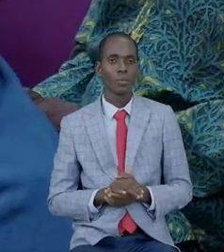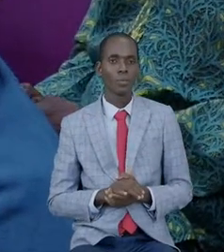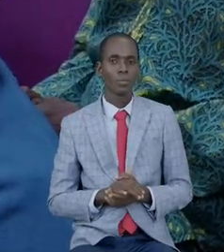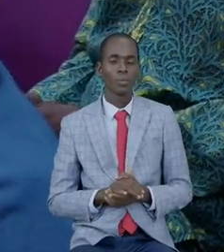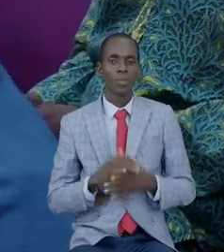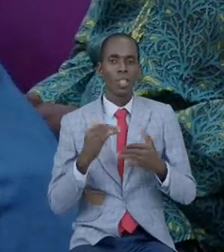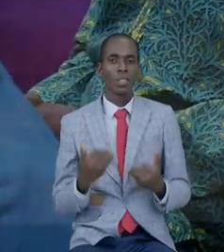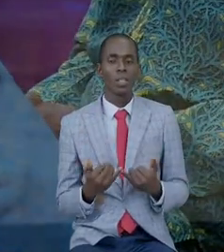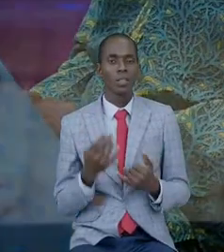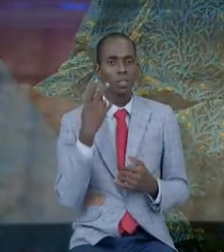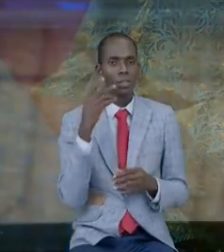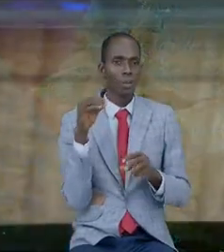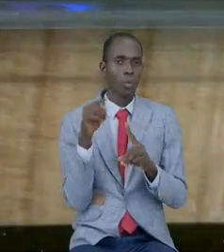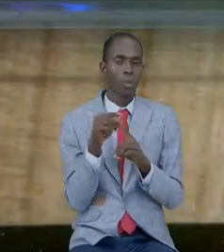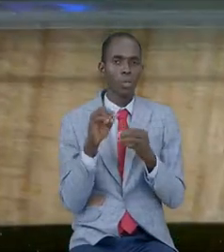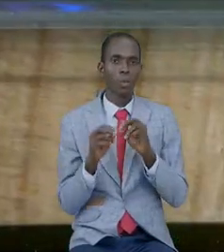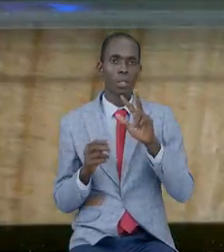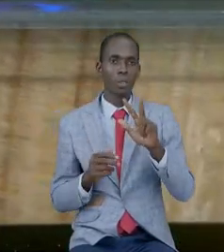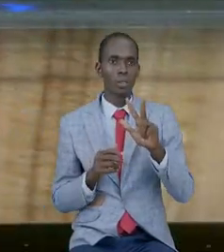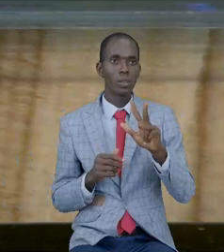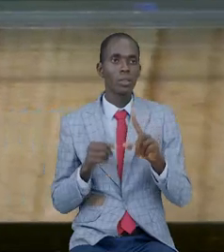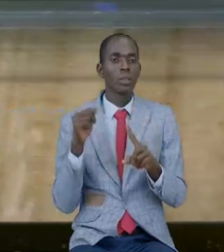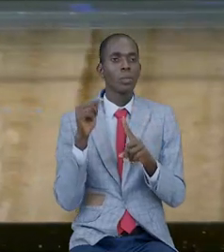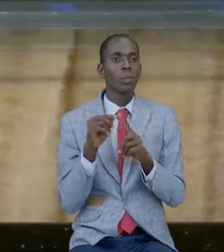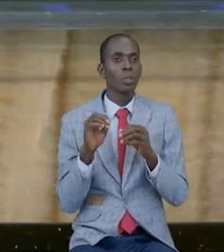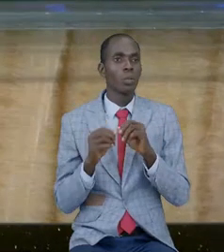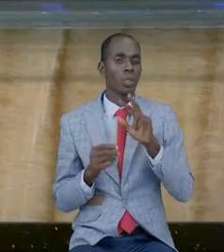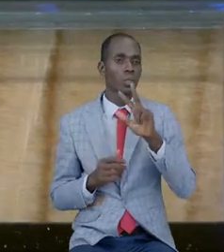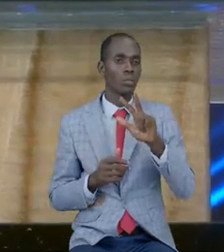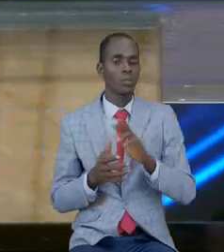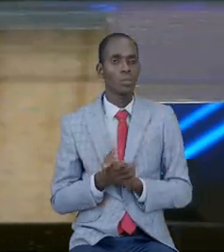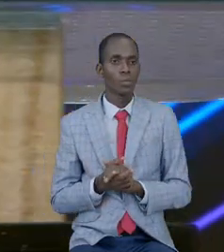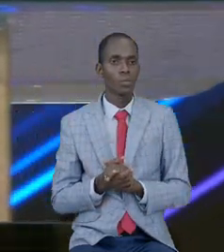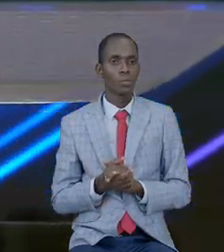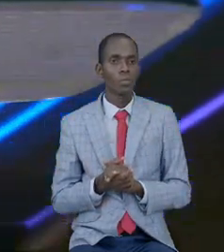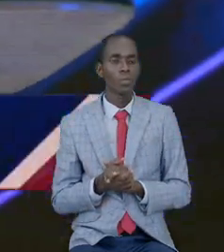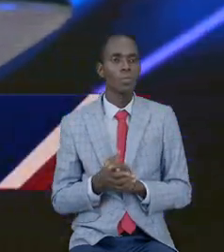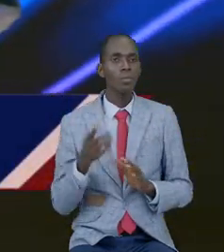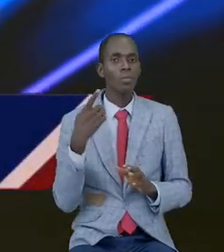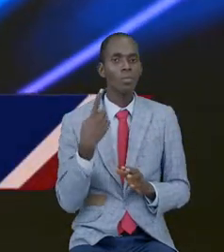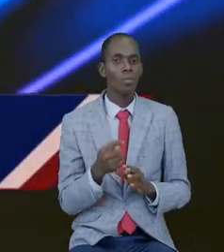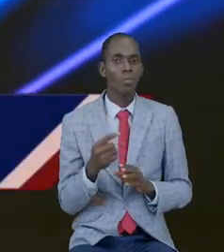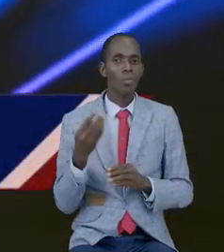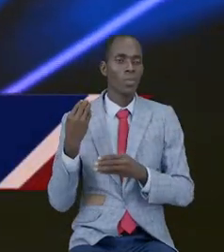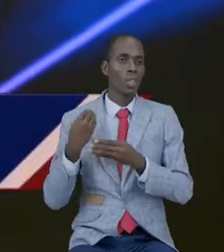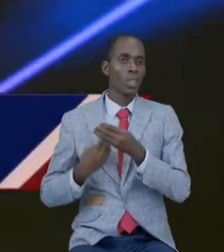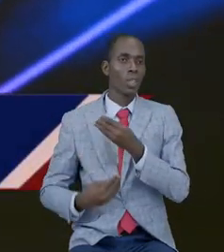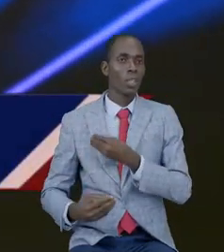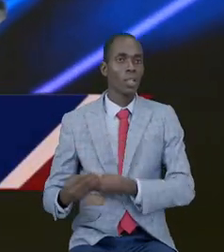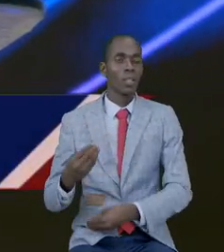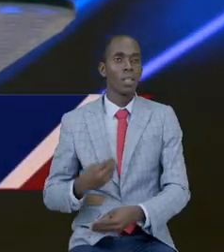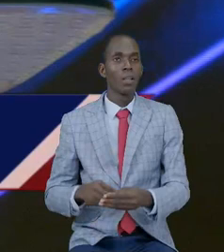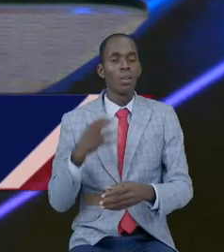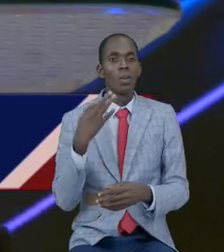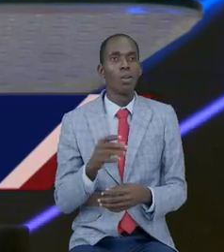coming now to point number three point number three the inheritance of true